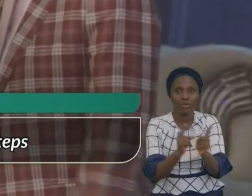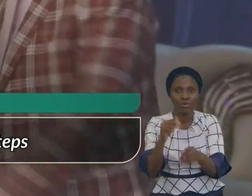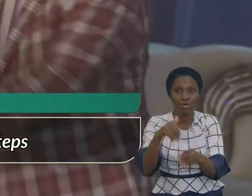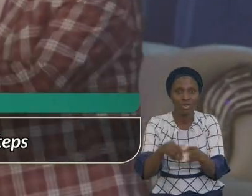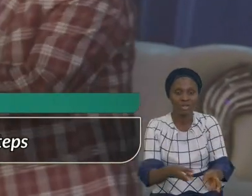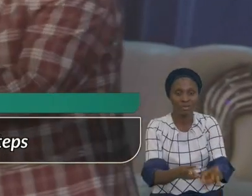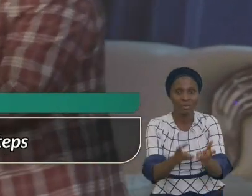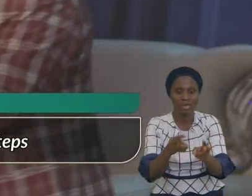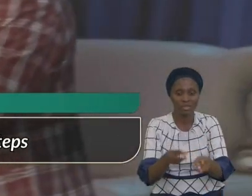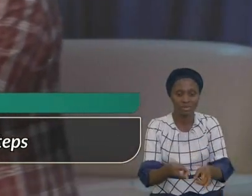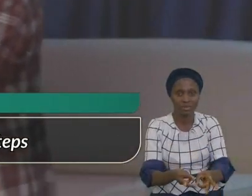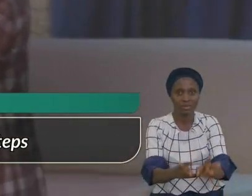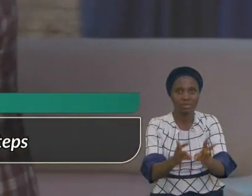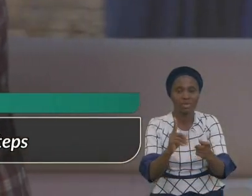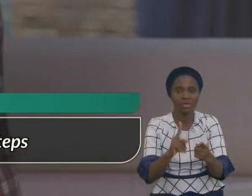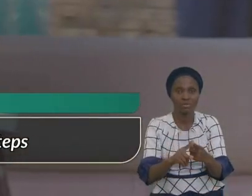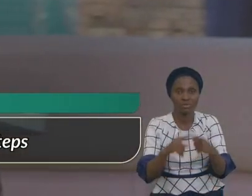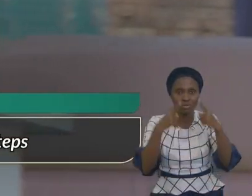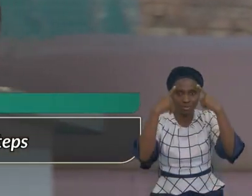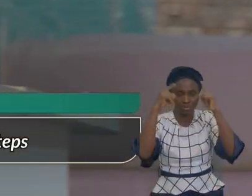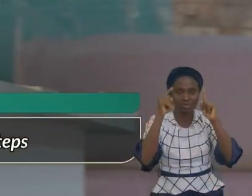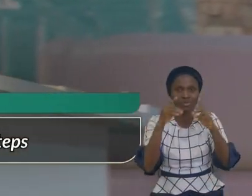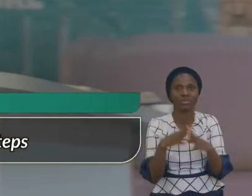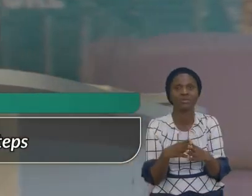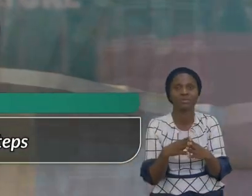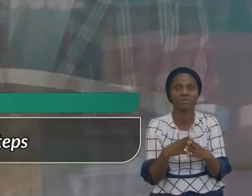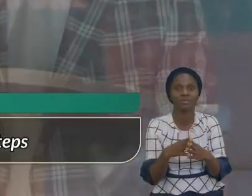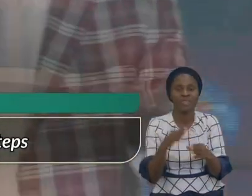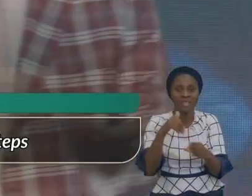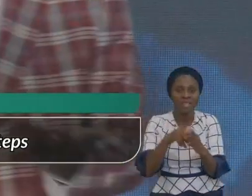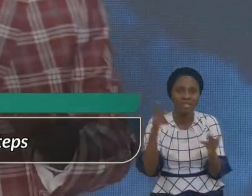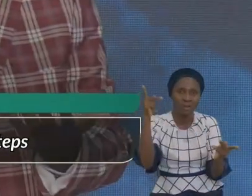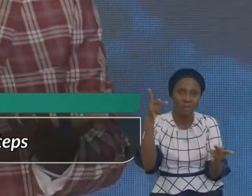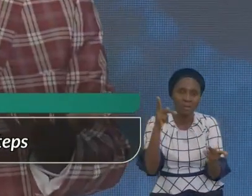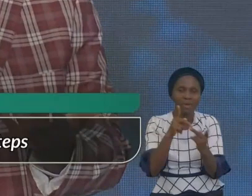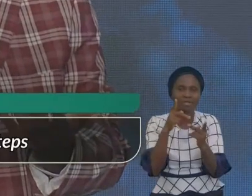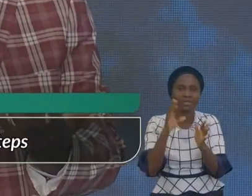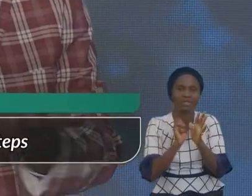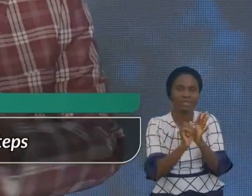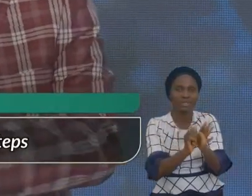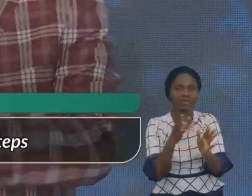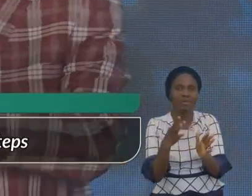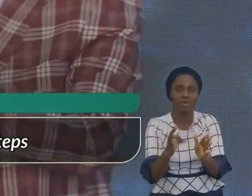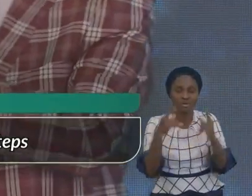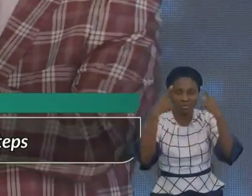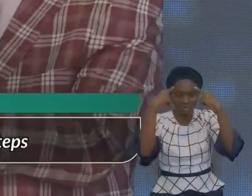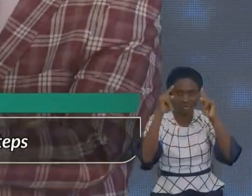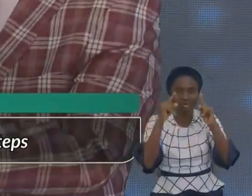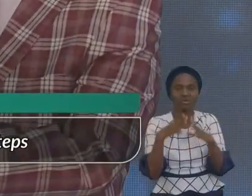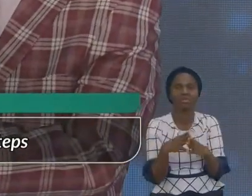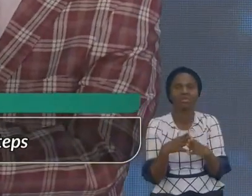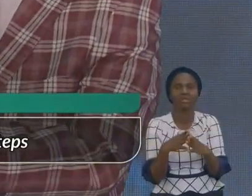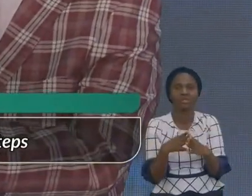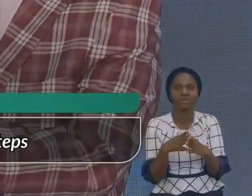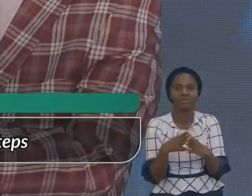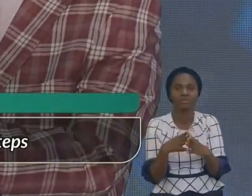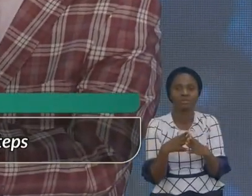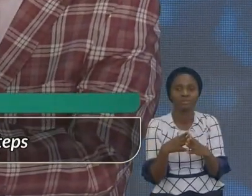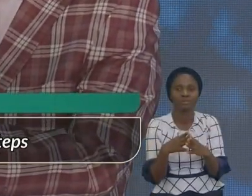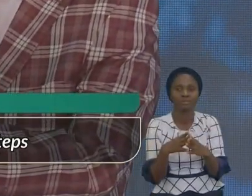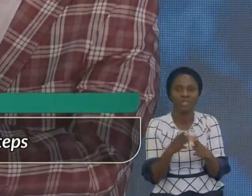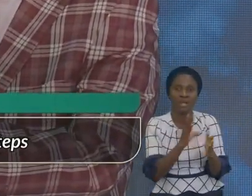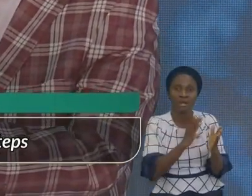for success. Christ the Lord, Christ our Savior, Christ the